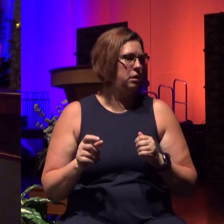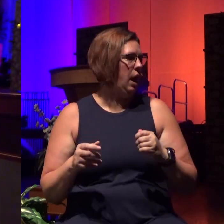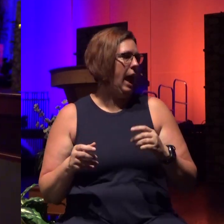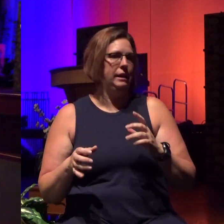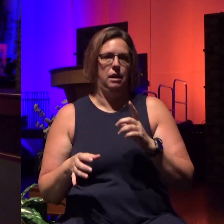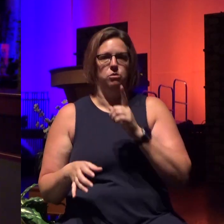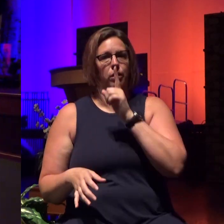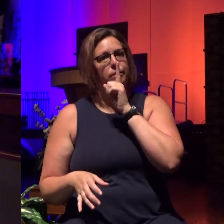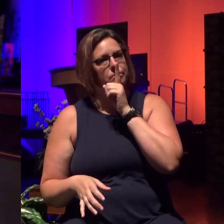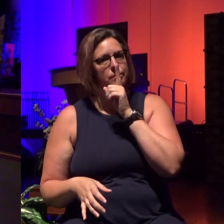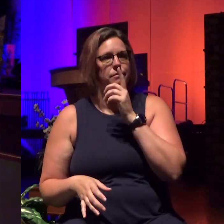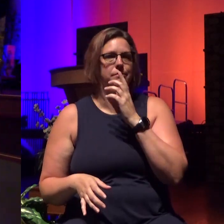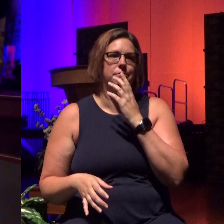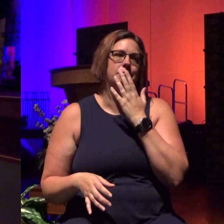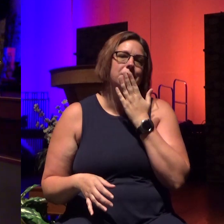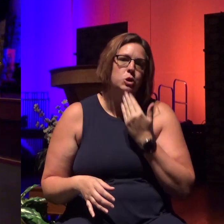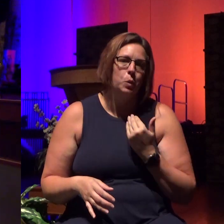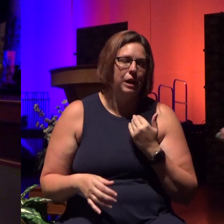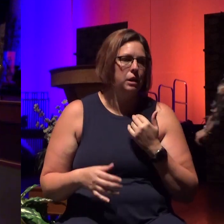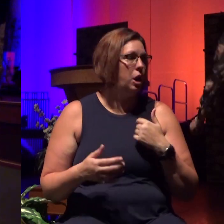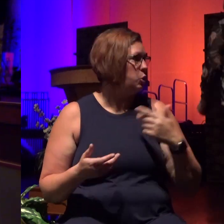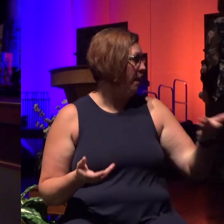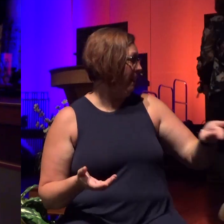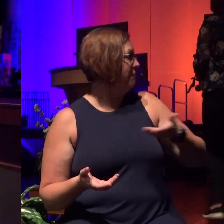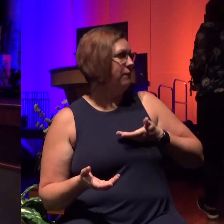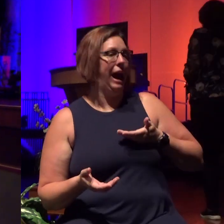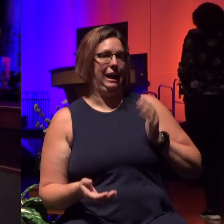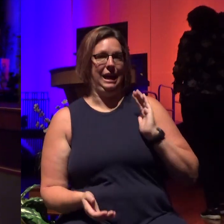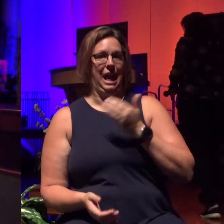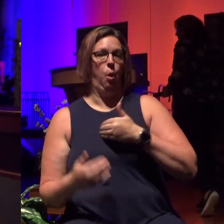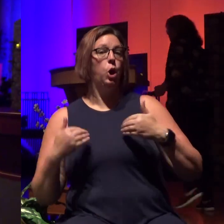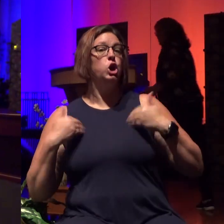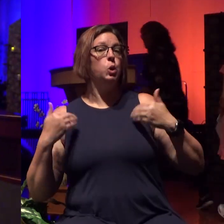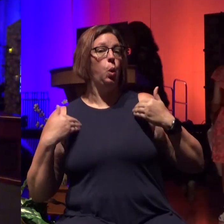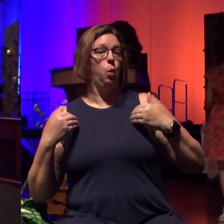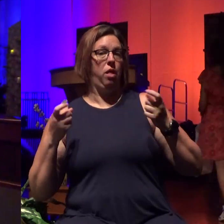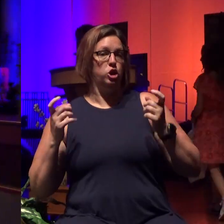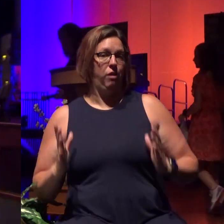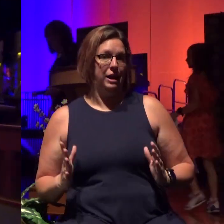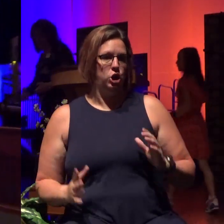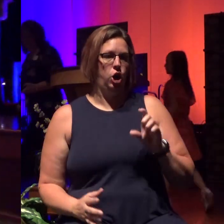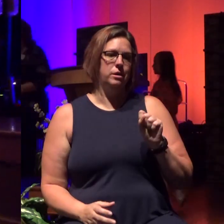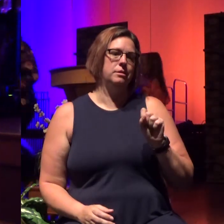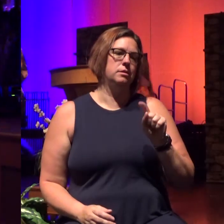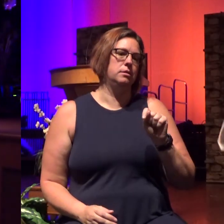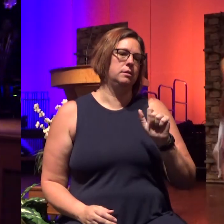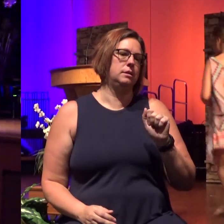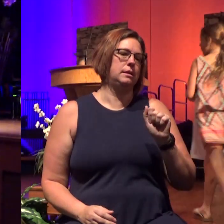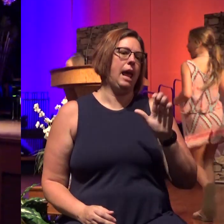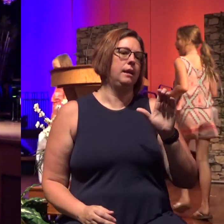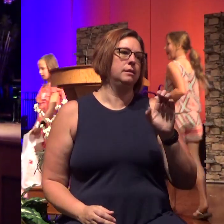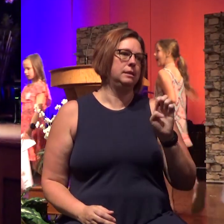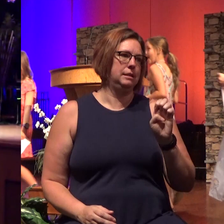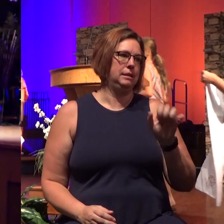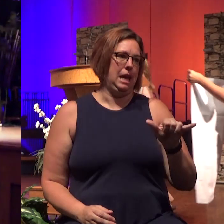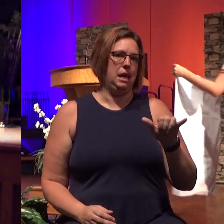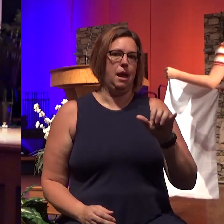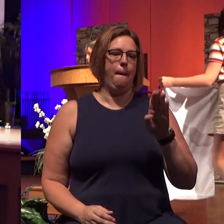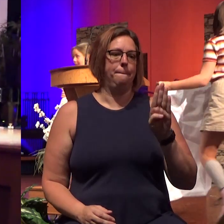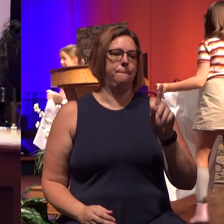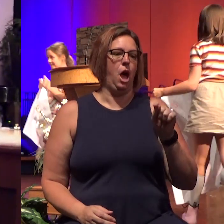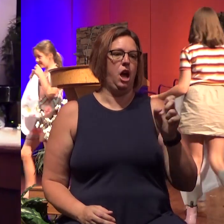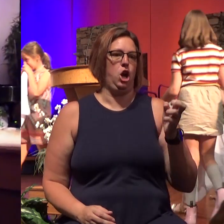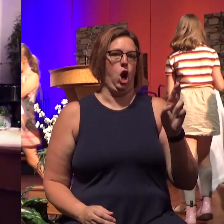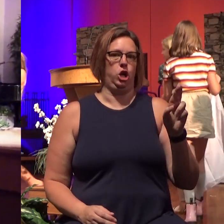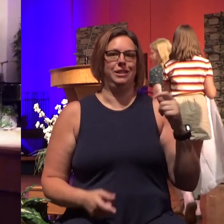subtle and sweet. And I want to invite our youth director, Stacy Butters, to come forward. And she's brought